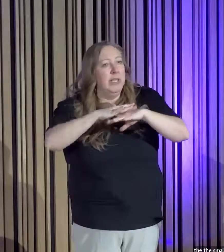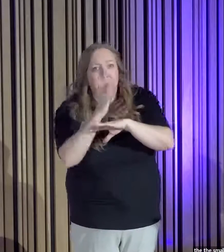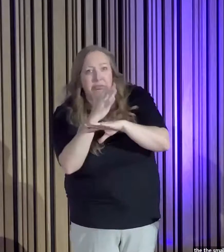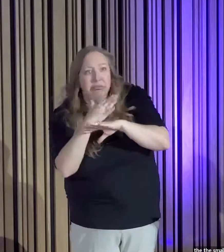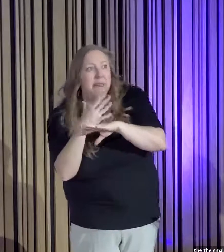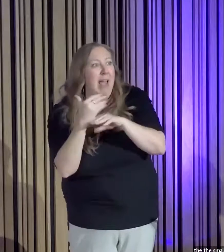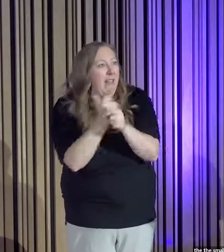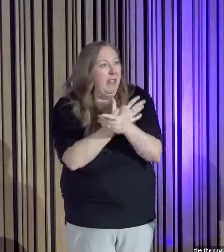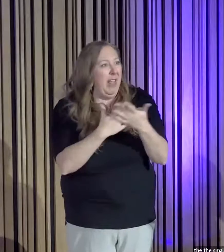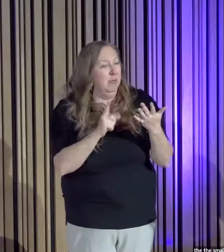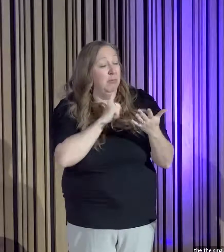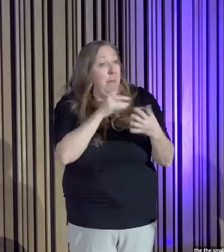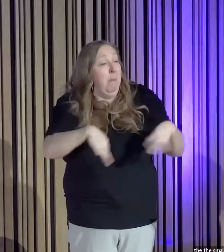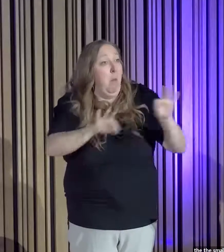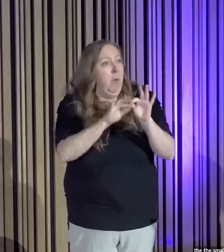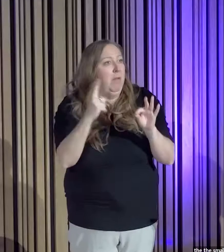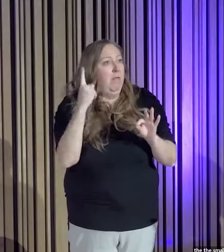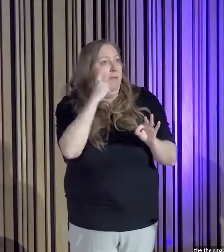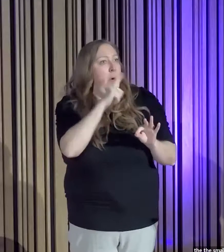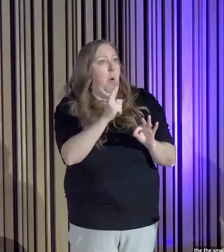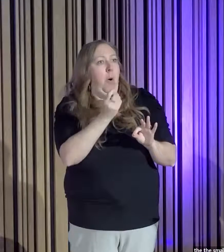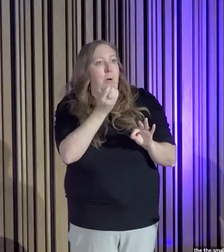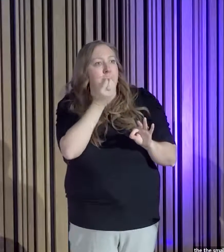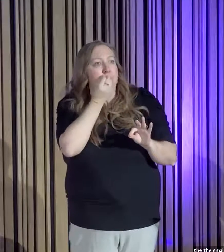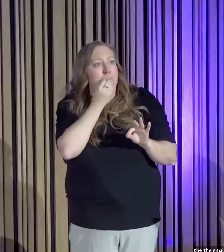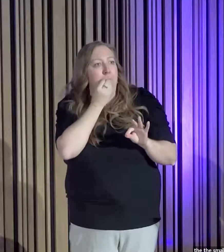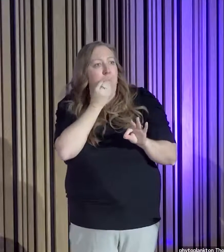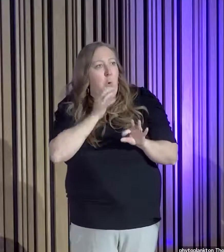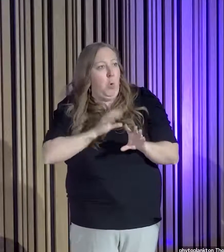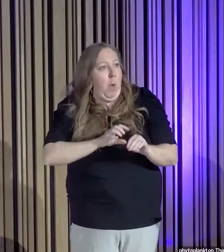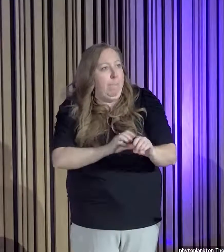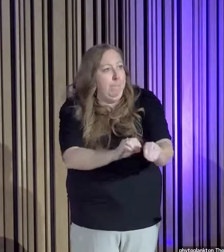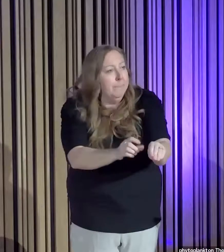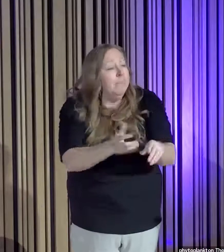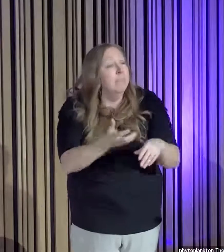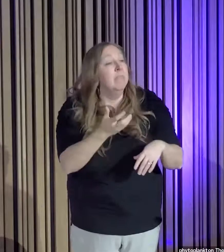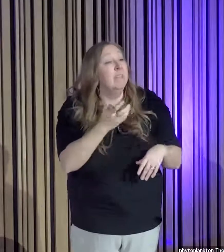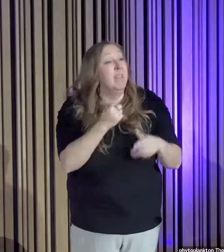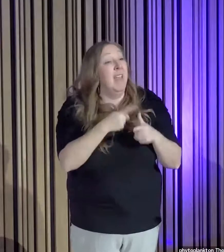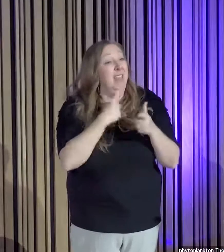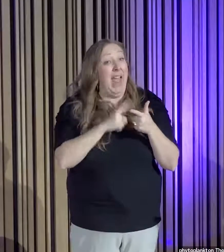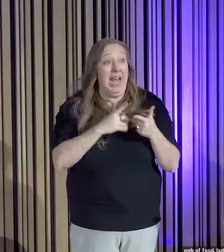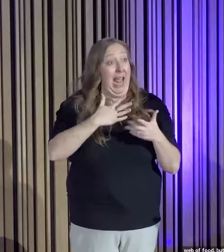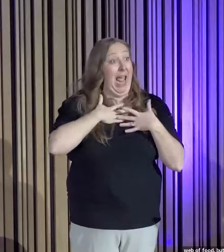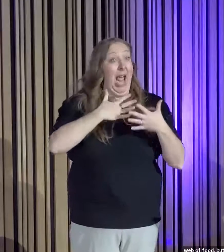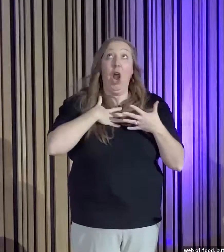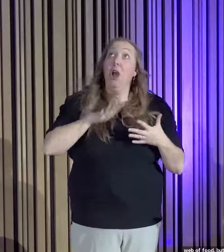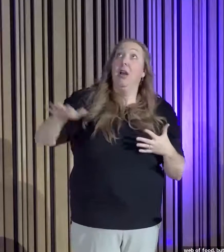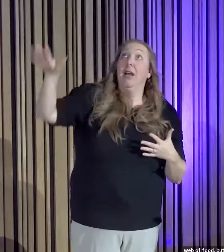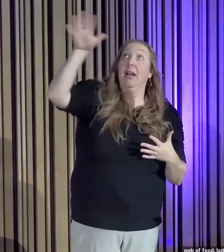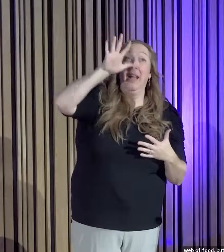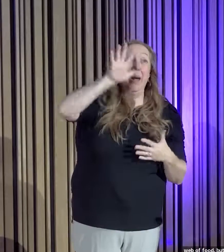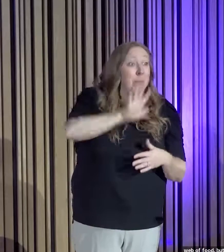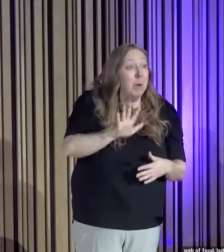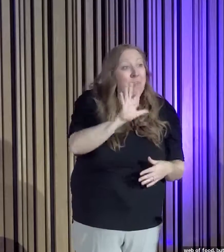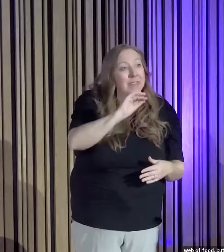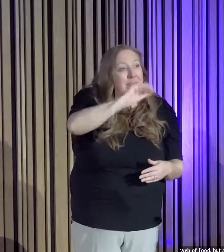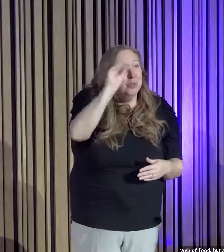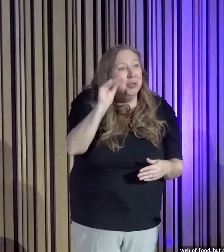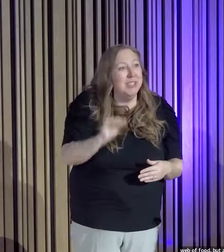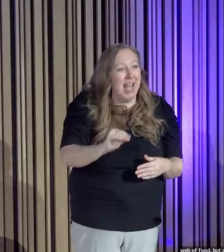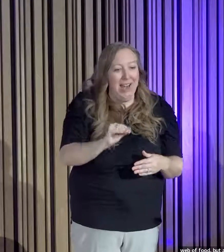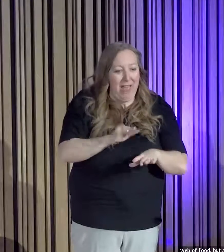important for the web of food, but also the air you're breathing. About 50% of it comes from the ocean. So, and I'd say